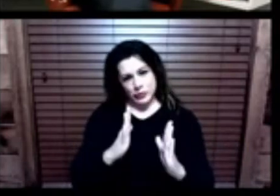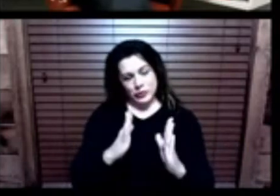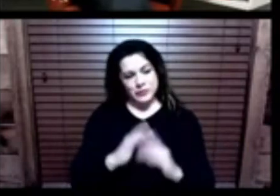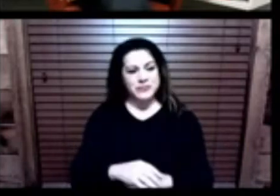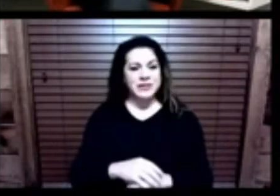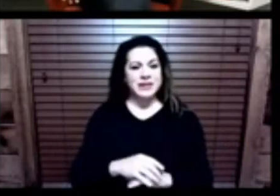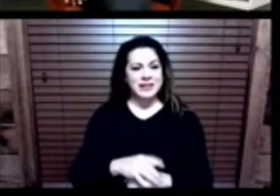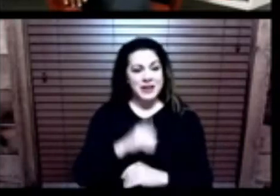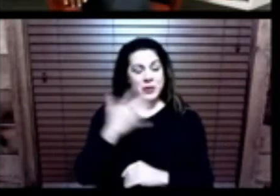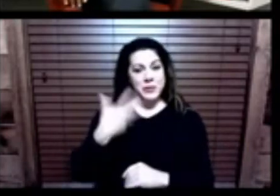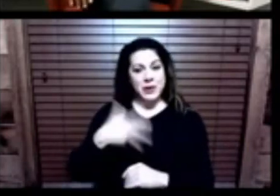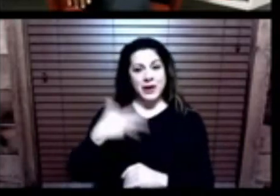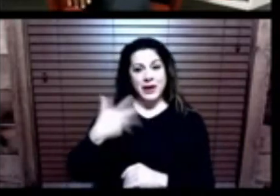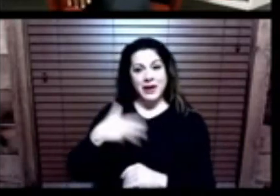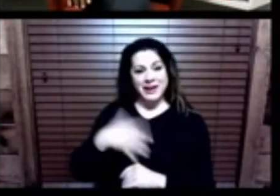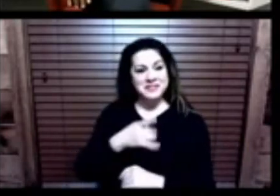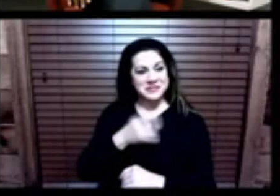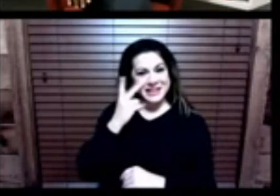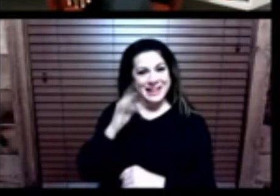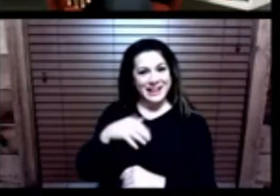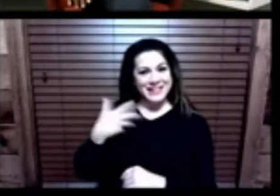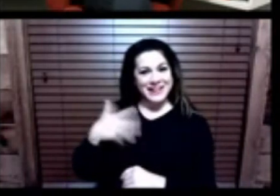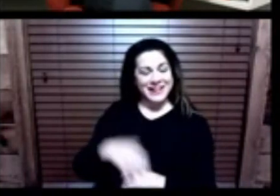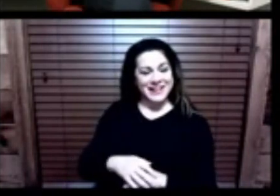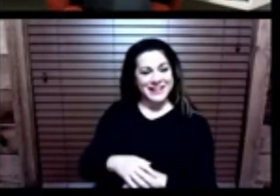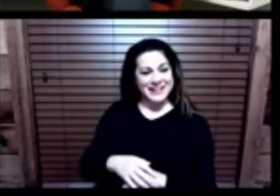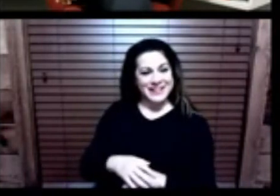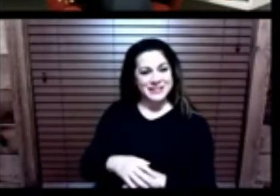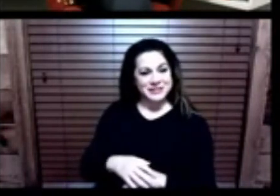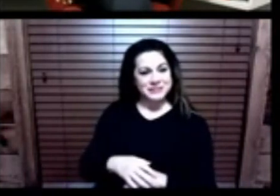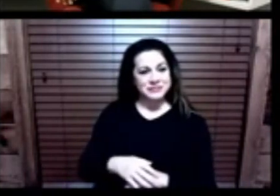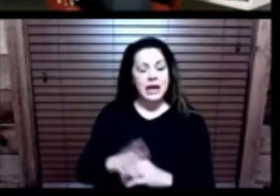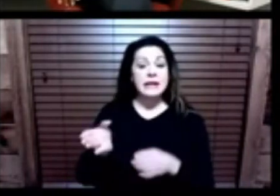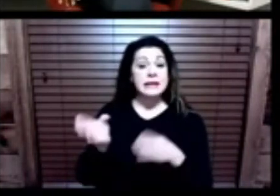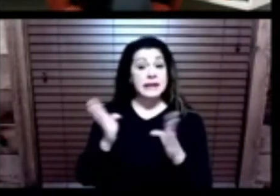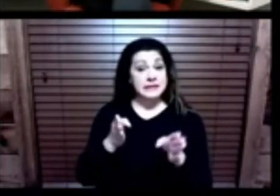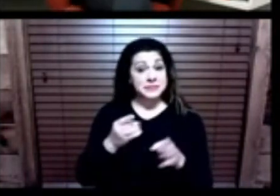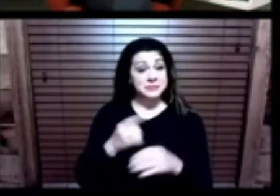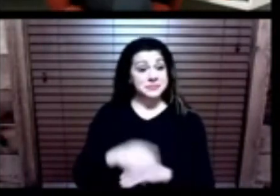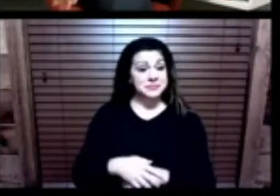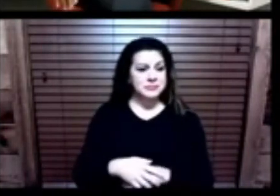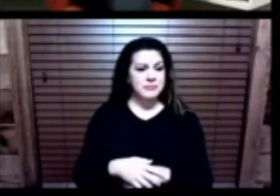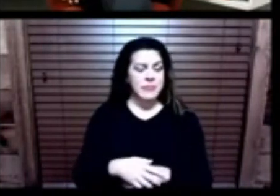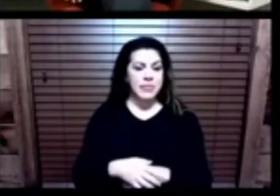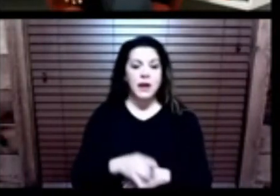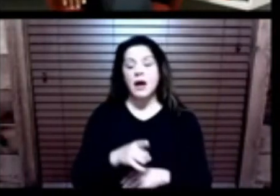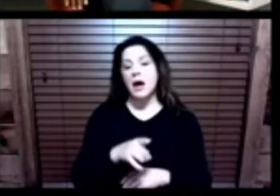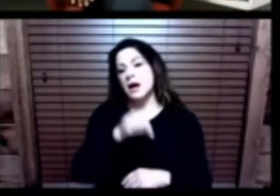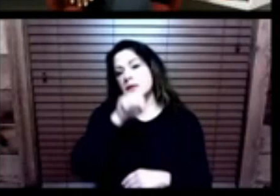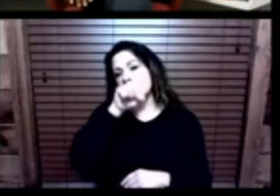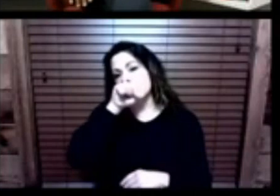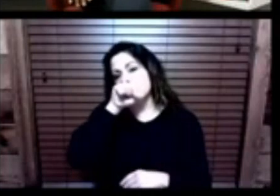in a minute, right? That's it. Let's go to the next one. I love this piece right here.